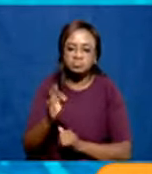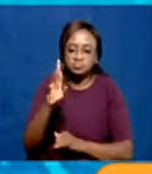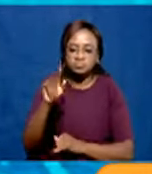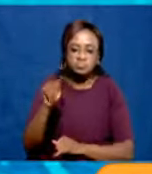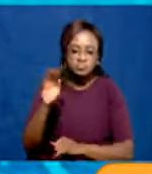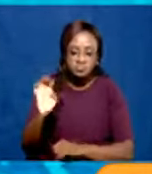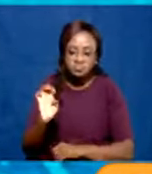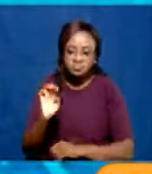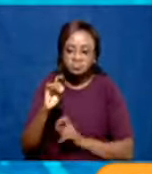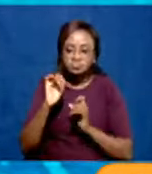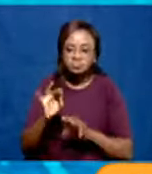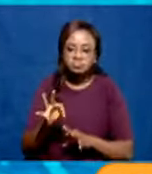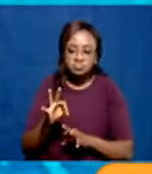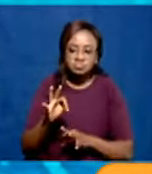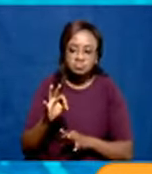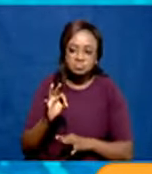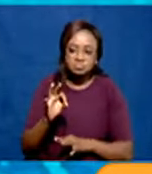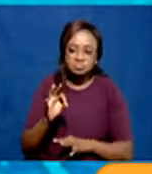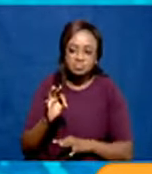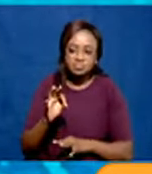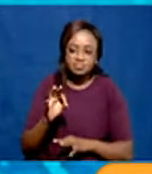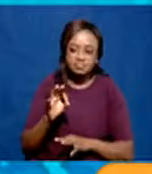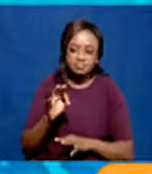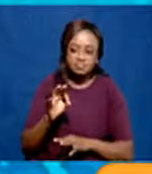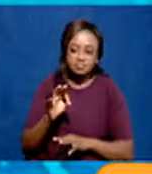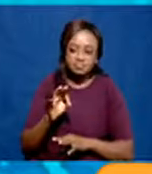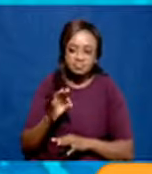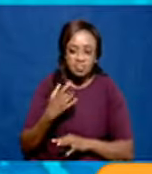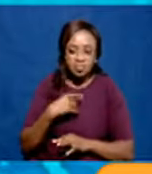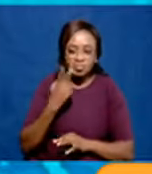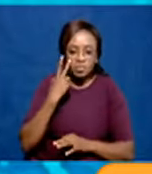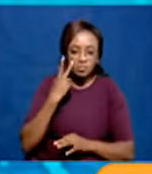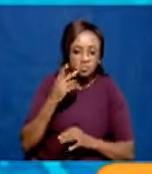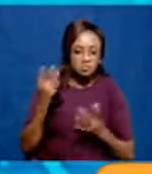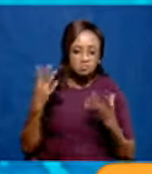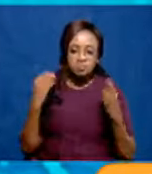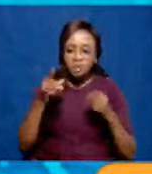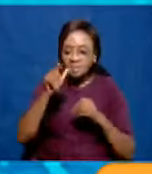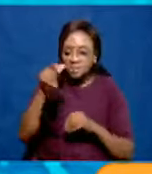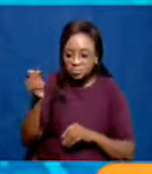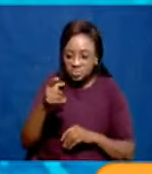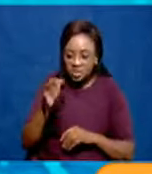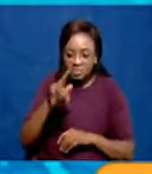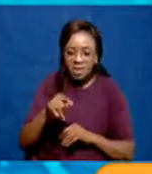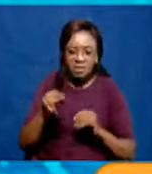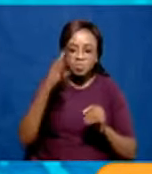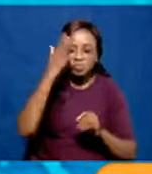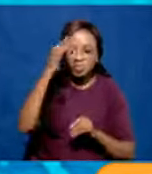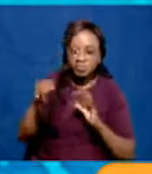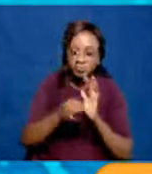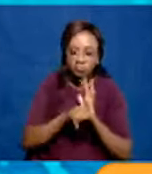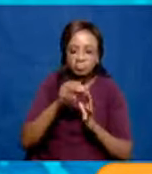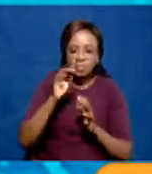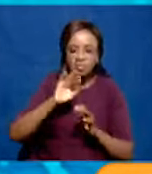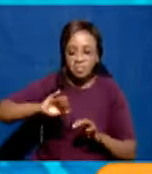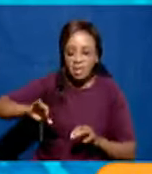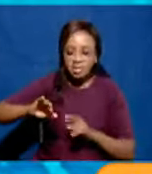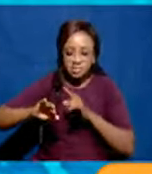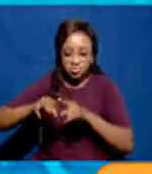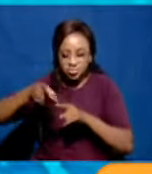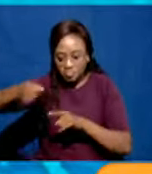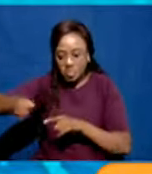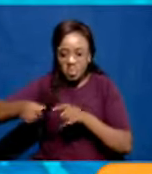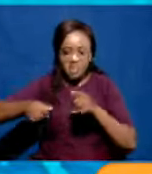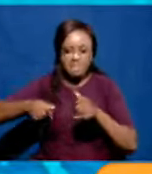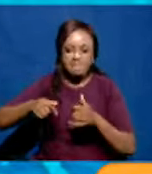rate is, if, for example, it's determined by a means testing instrument or you're somebody who's on payroll, we'll say this is what your new rate is, therefore this is how much you have paid, this is the